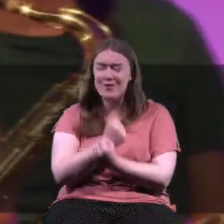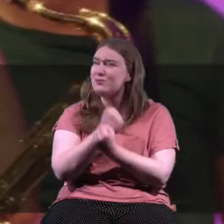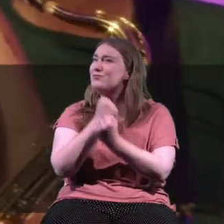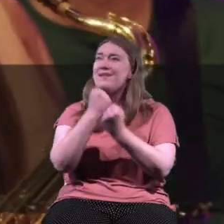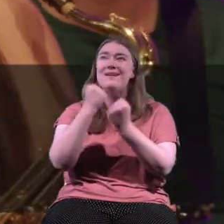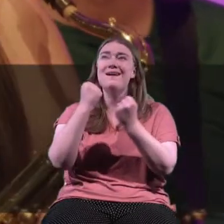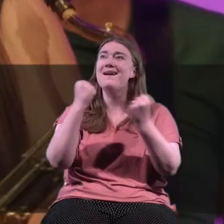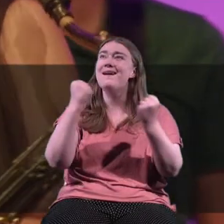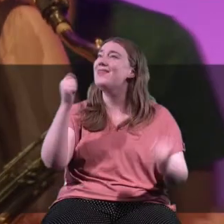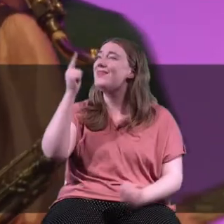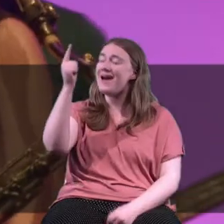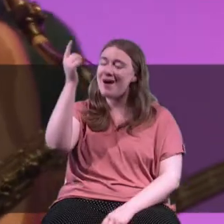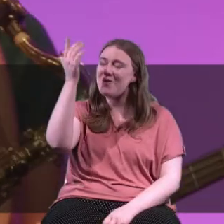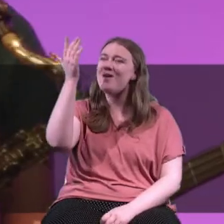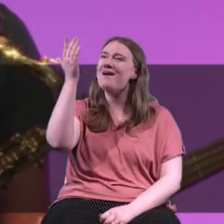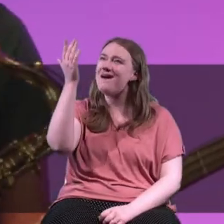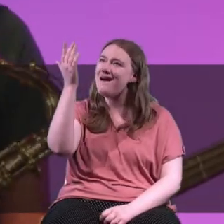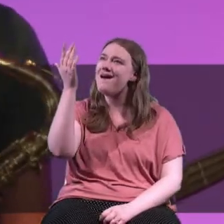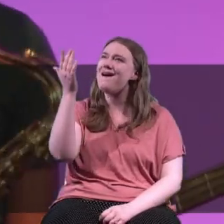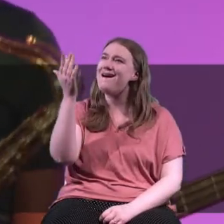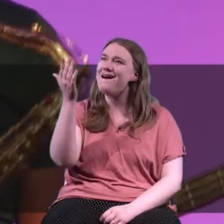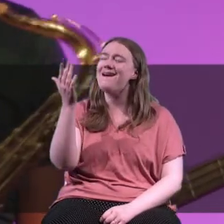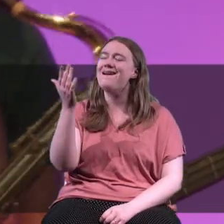art, how great thou